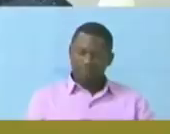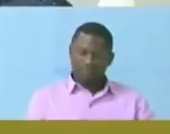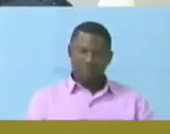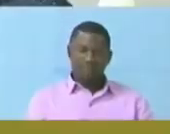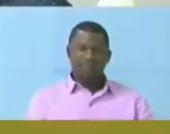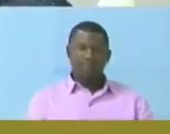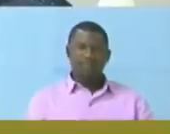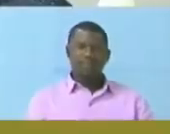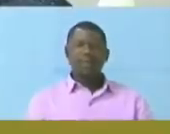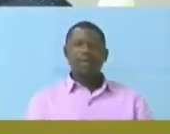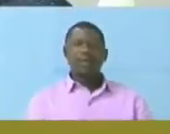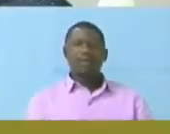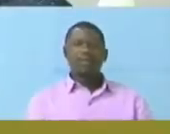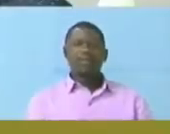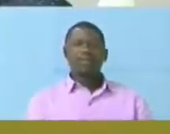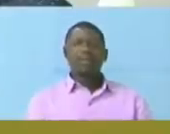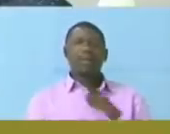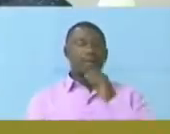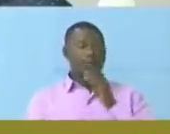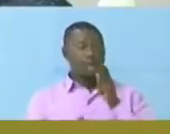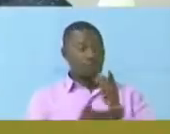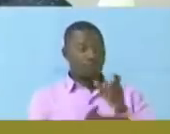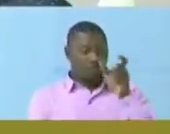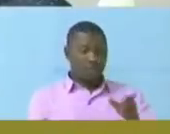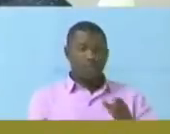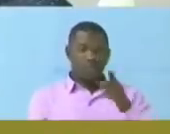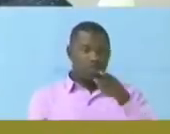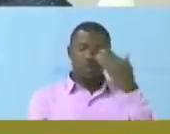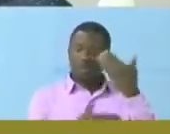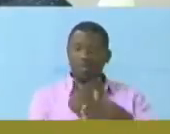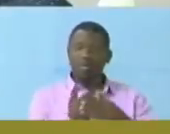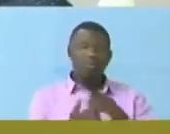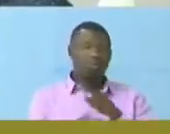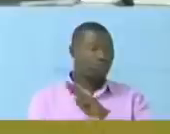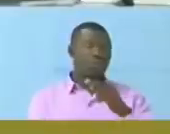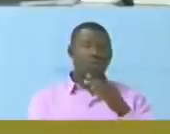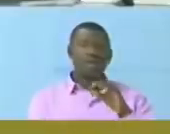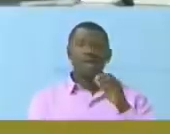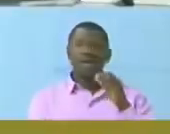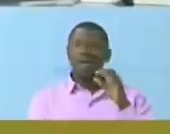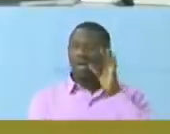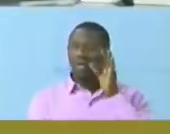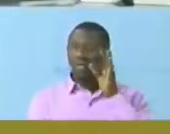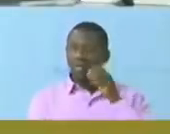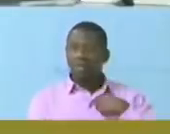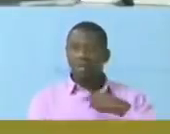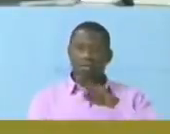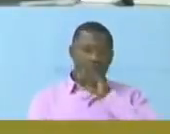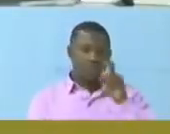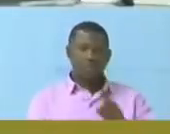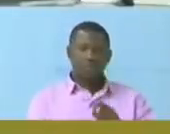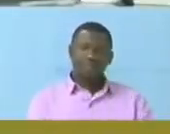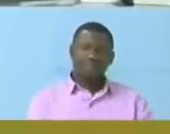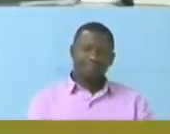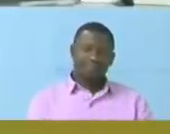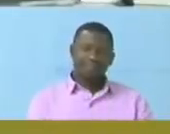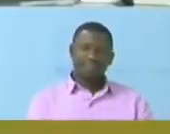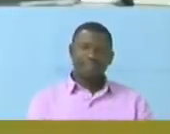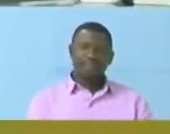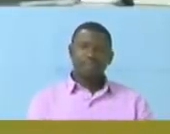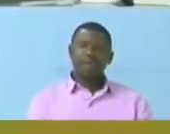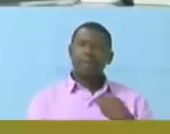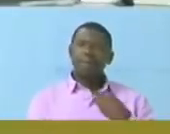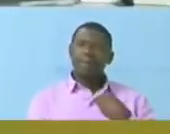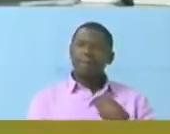Mr. Witness, you have not answered my question. Yes, I will continue. My advice to the IGP